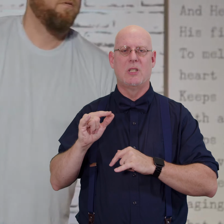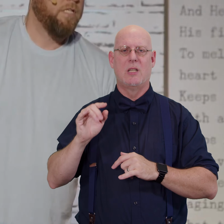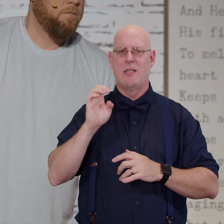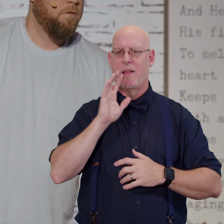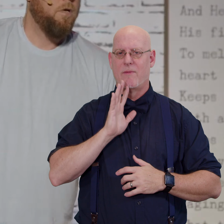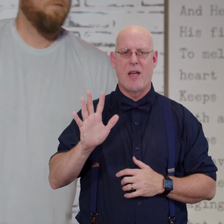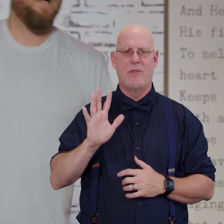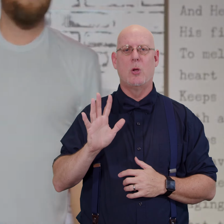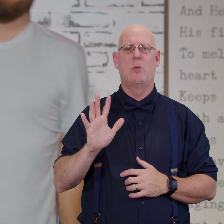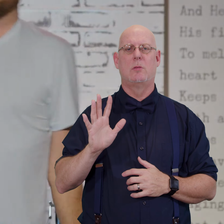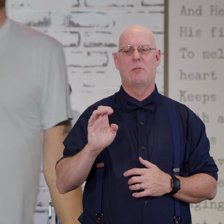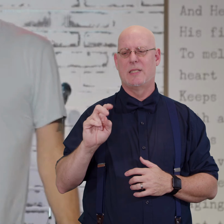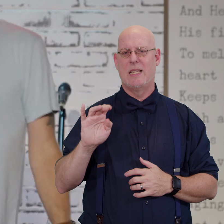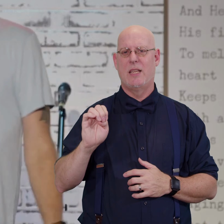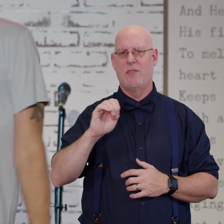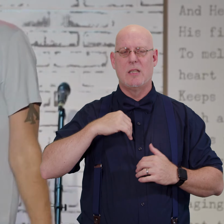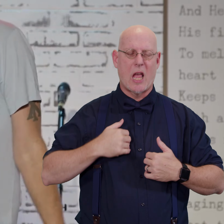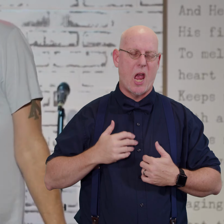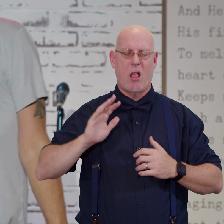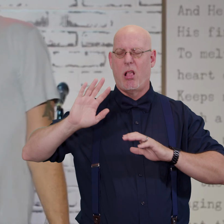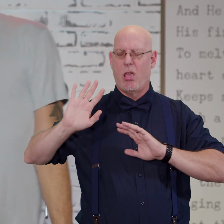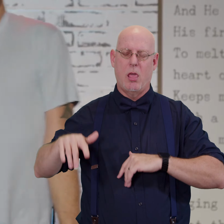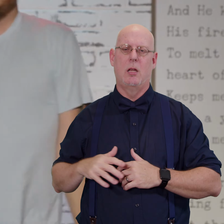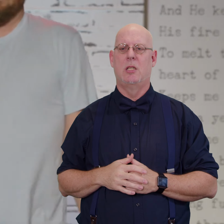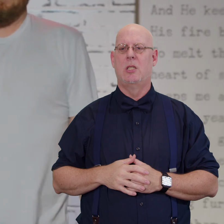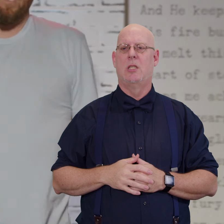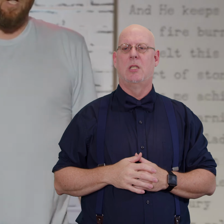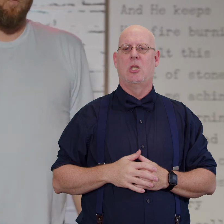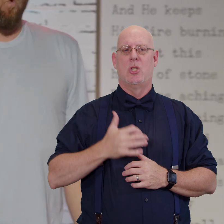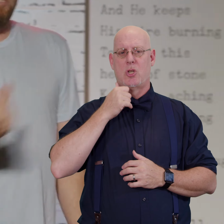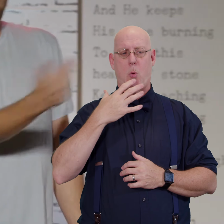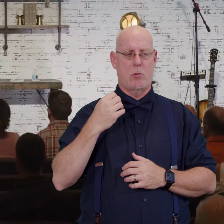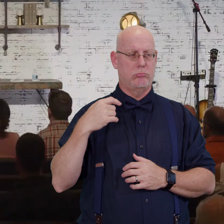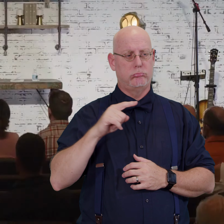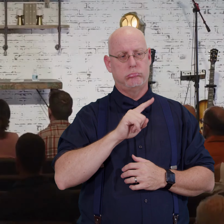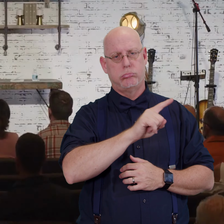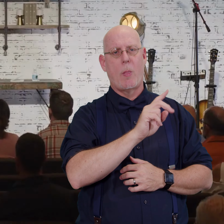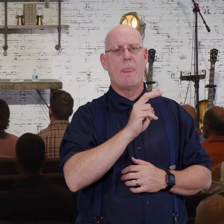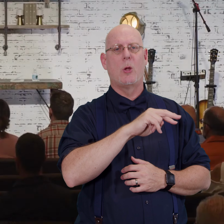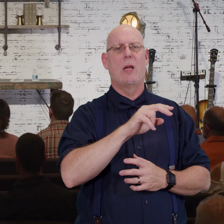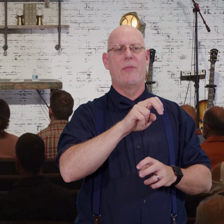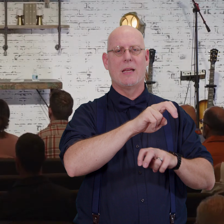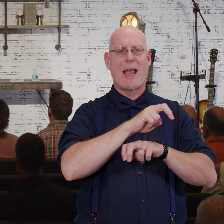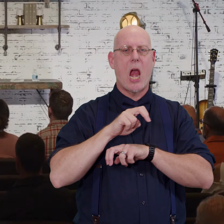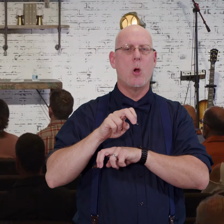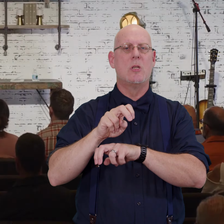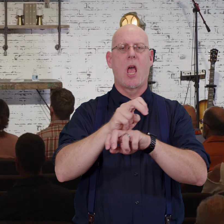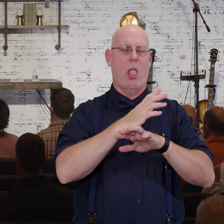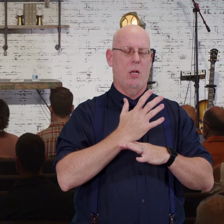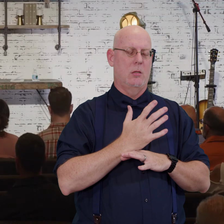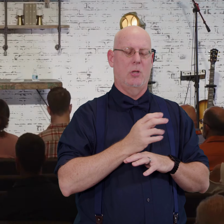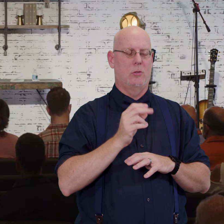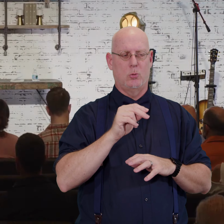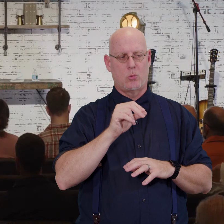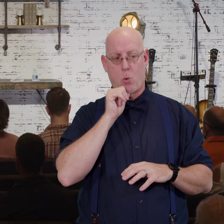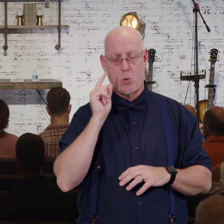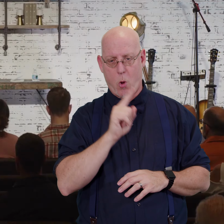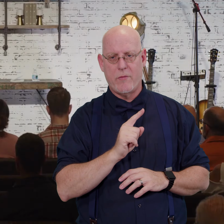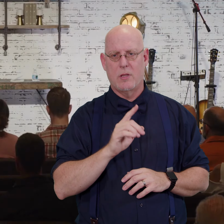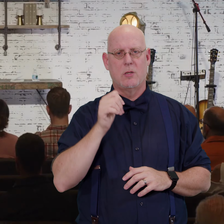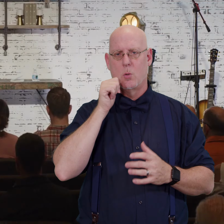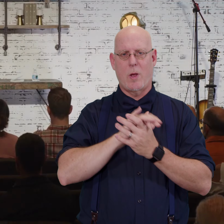airplanes. That's my 5-year-old little girl. And she wants to go over and look at the carousel. And I'm like, don't go over and look at the carousel. And so I'm kind of watching